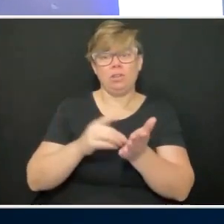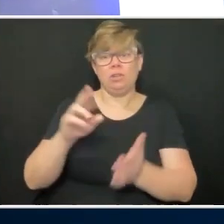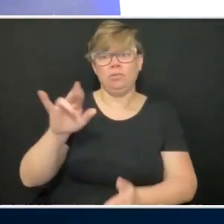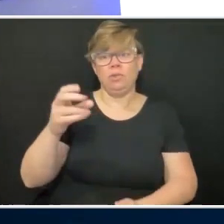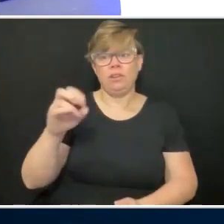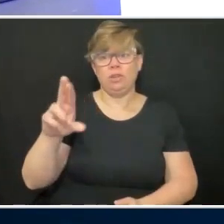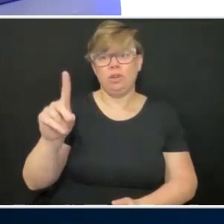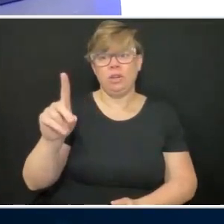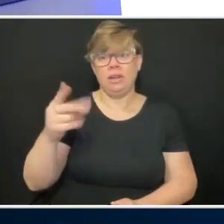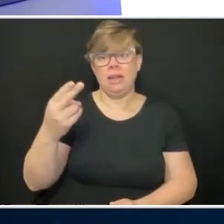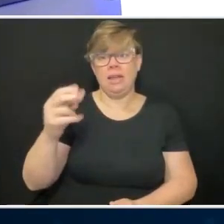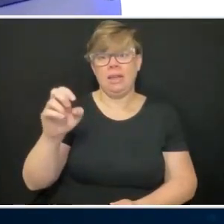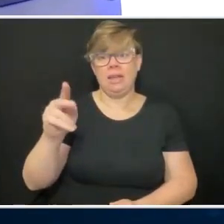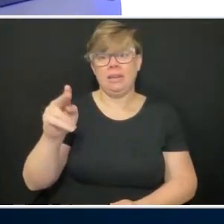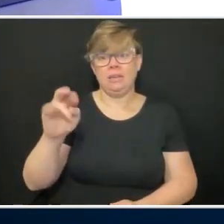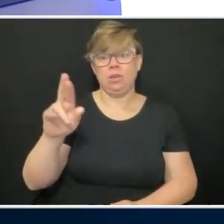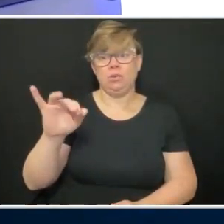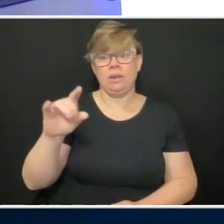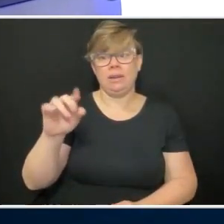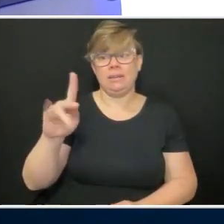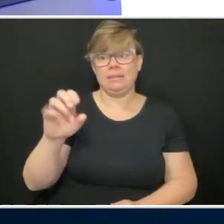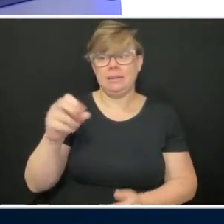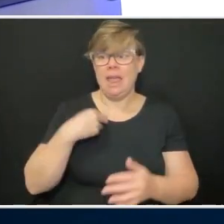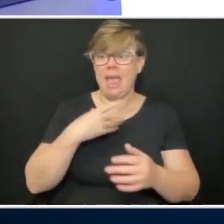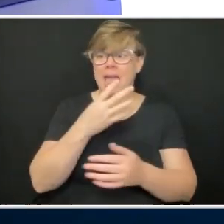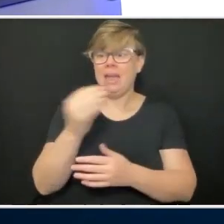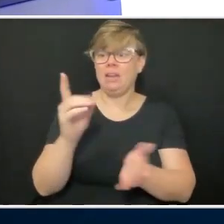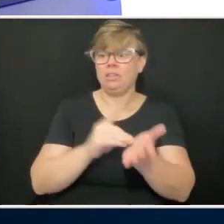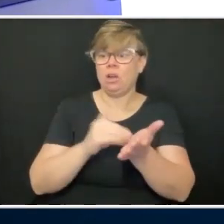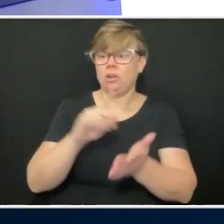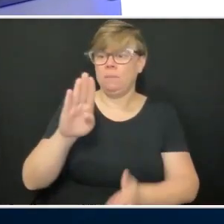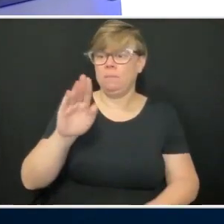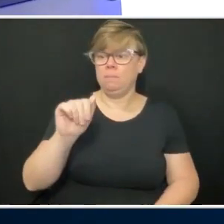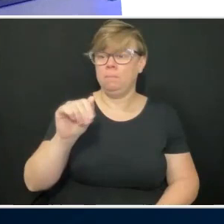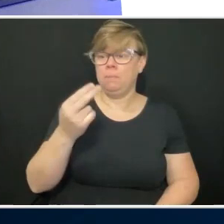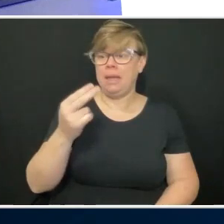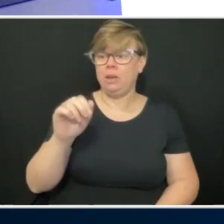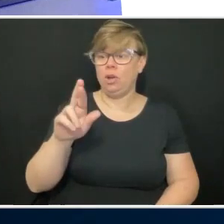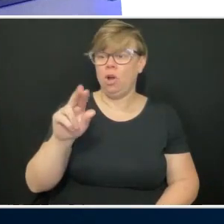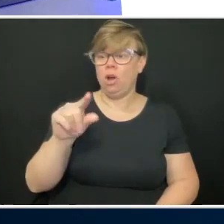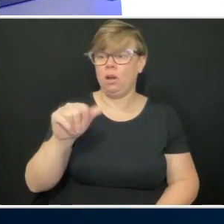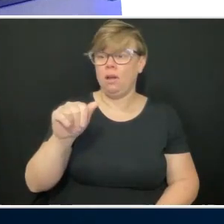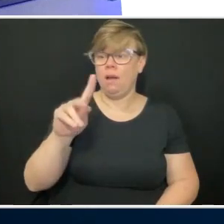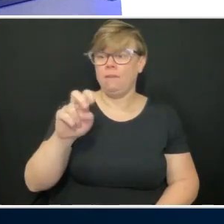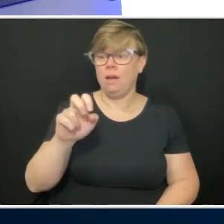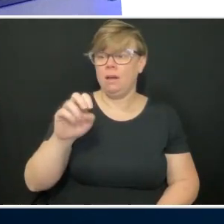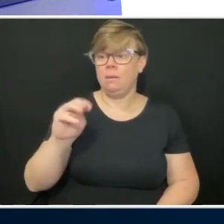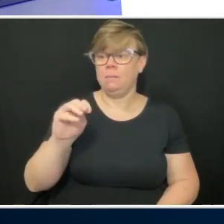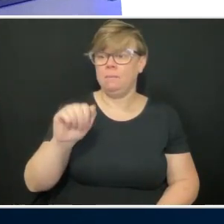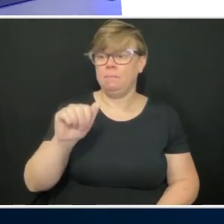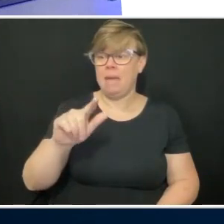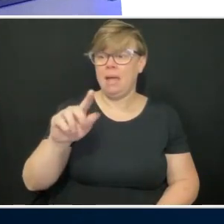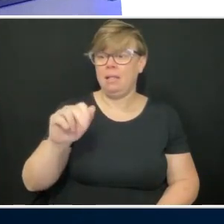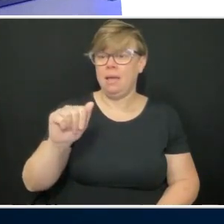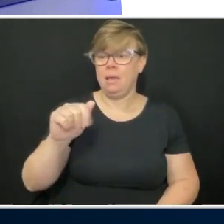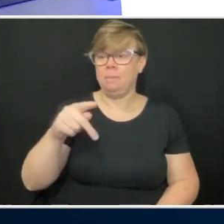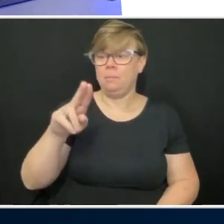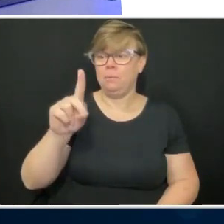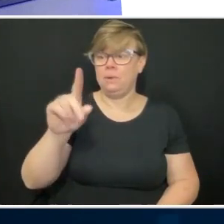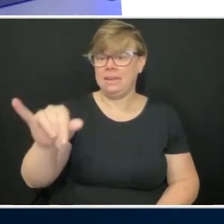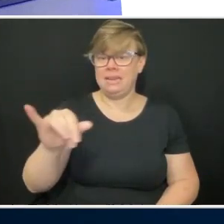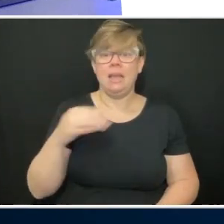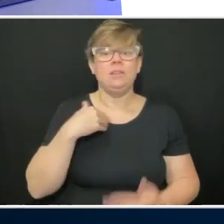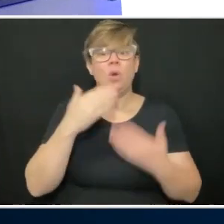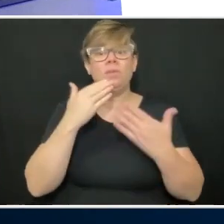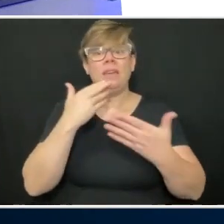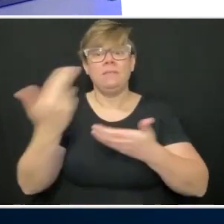surgeon Dr. Bhargava Mulapudi. Doctors, how are you today? Great. How are you? Good. Thank you for